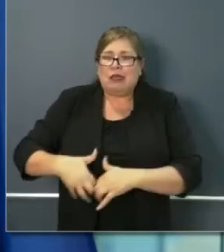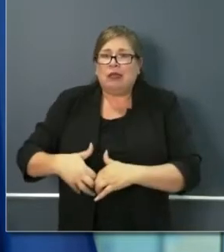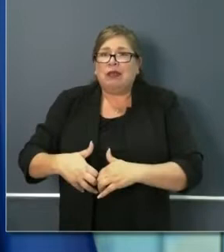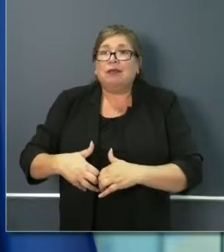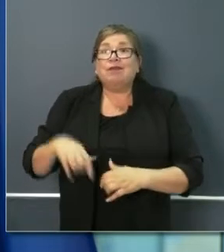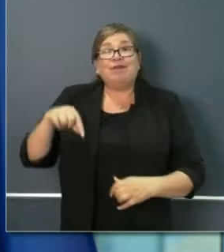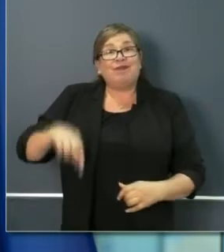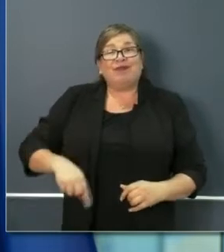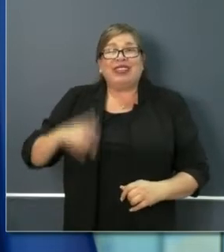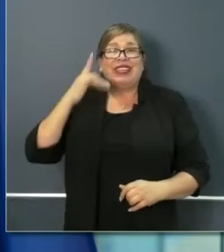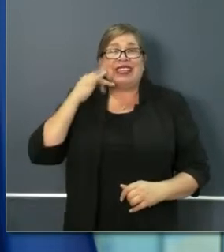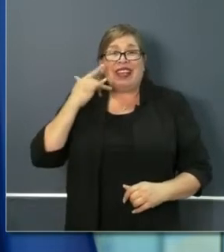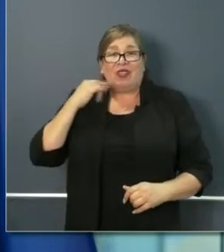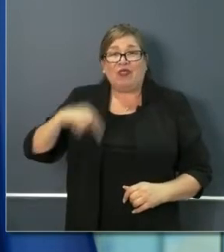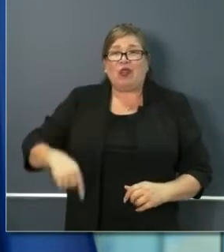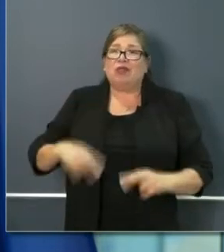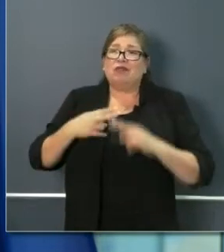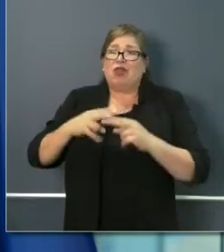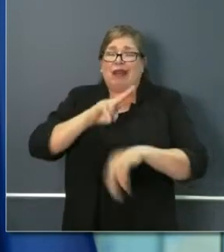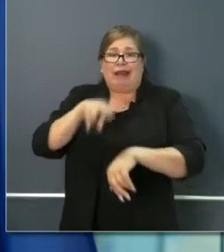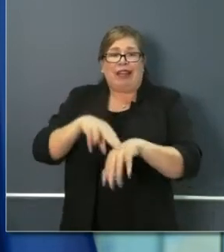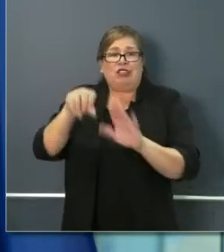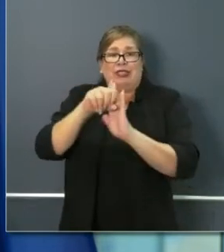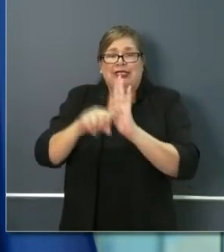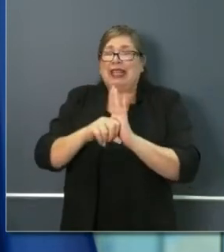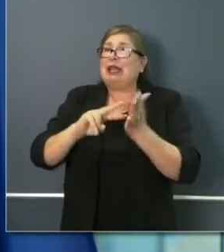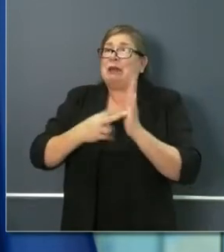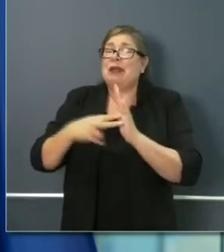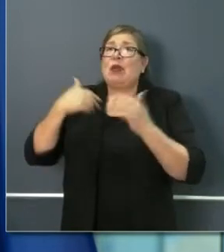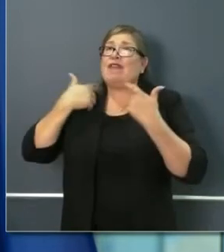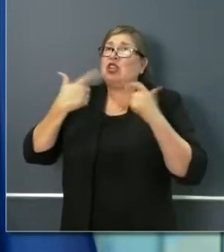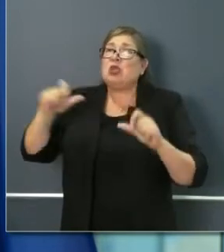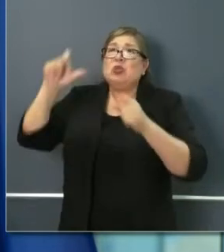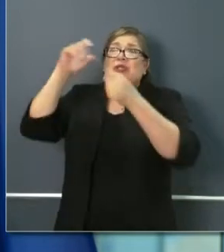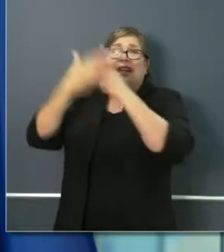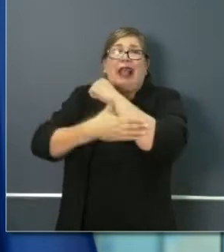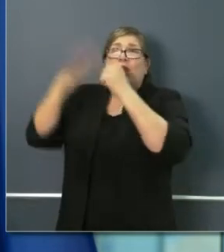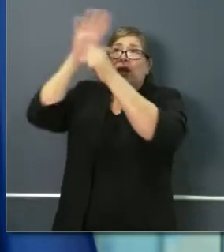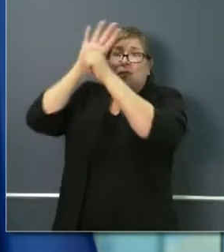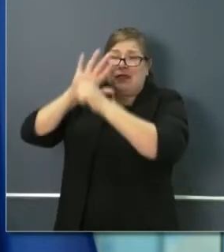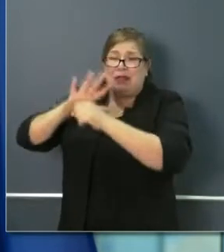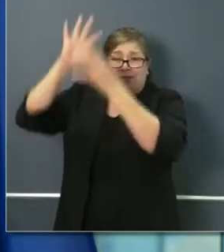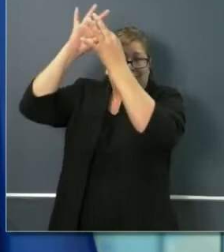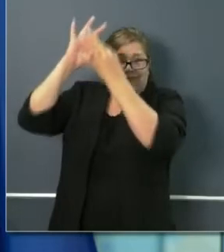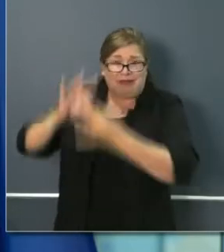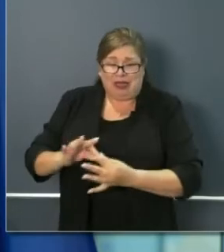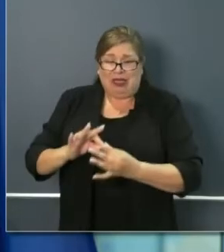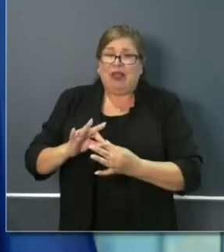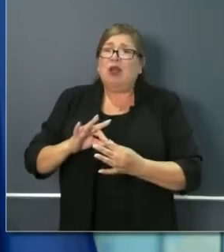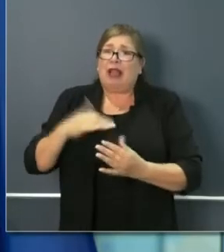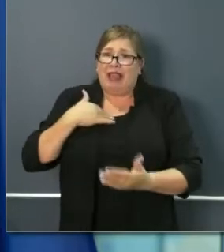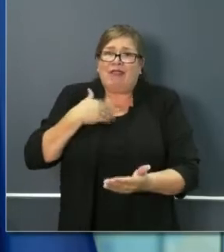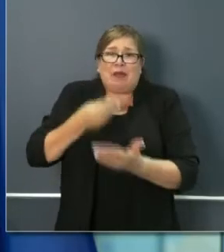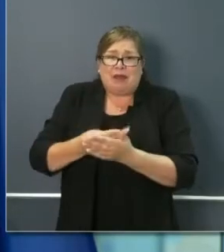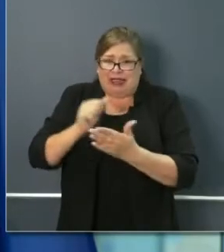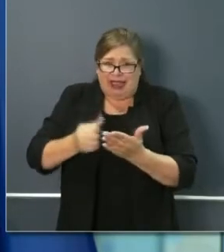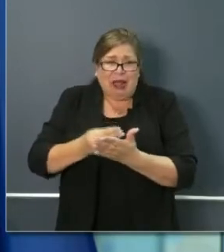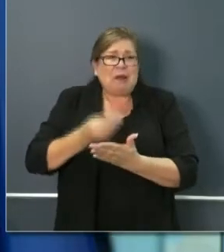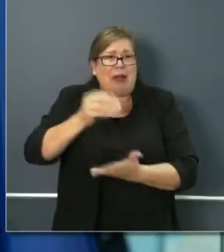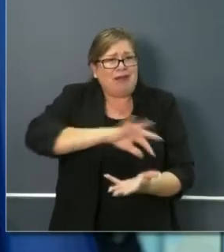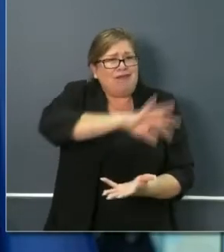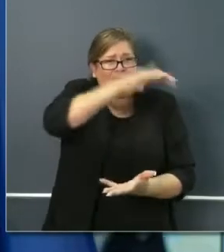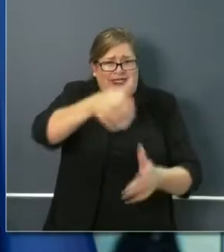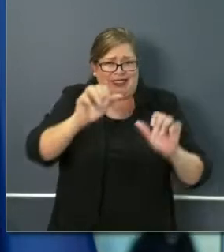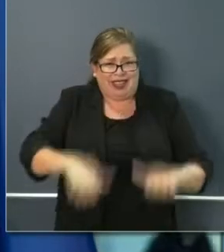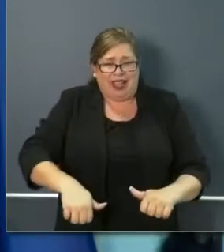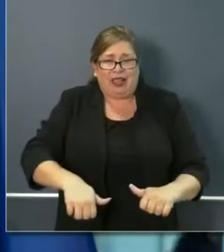nation state, de facto a centralized purchaser of incredible capacity, but we want to help other states,